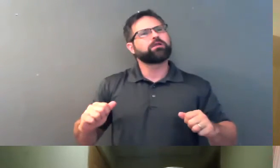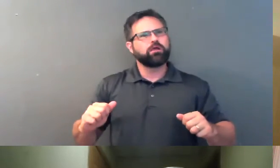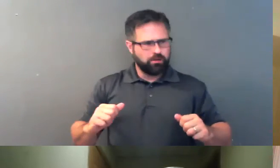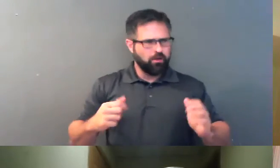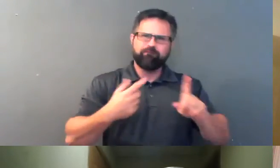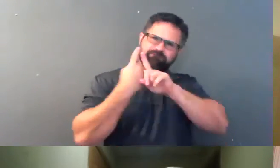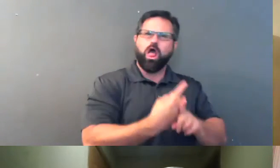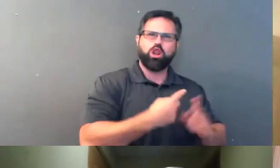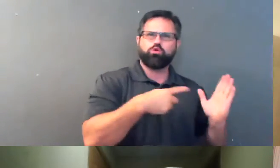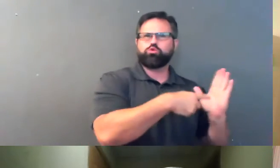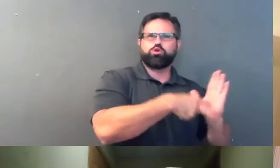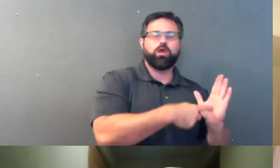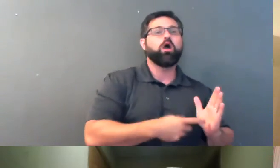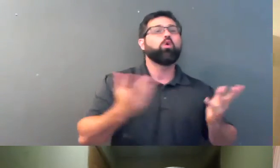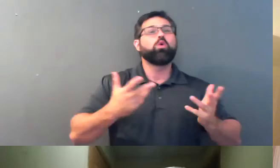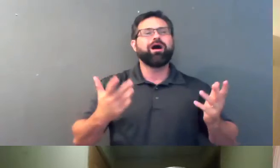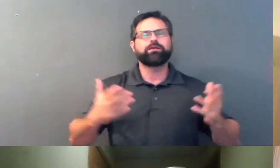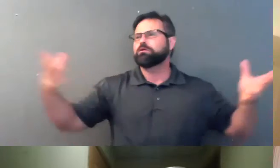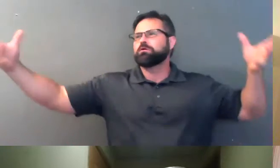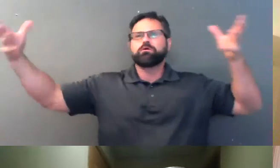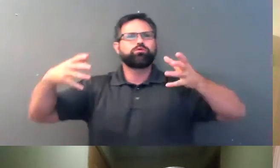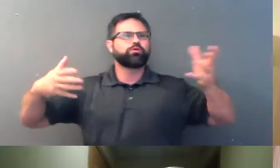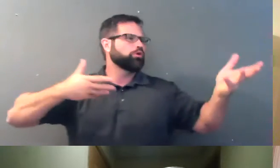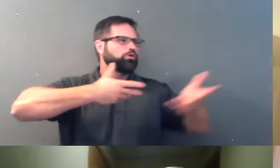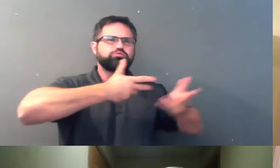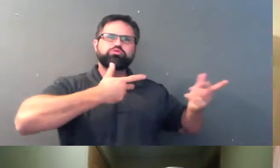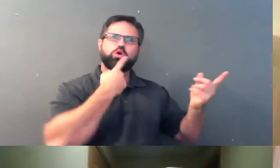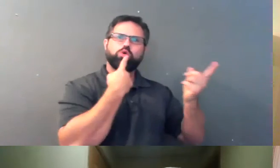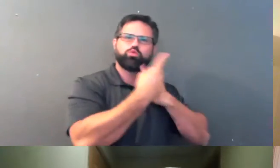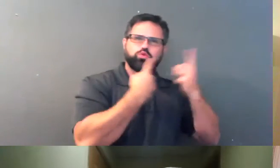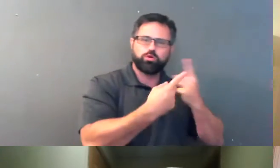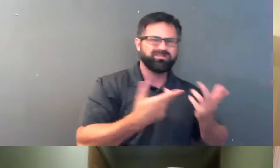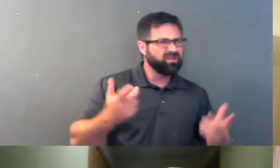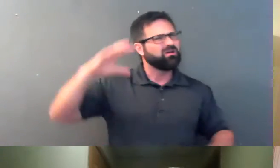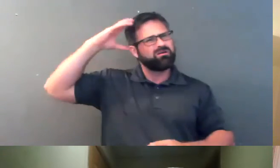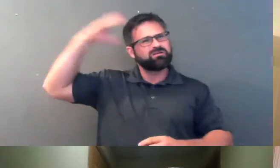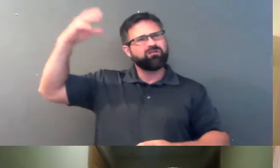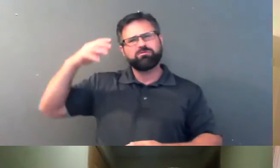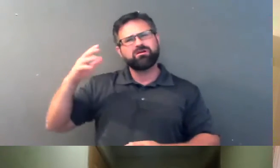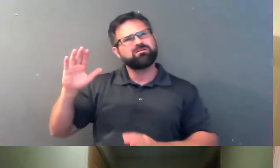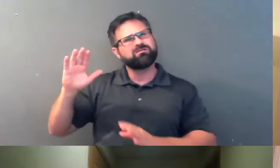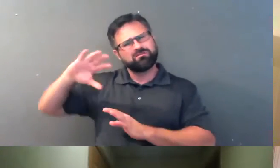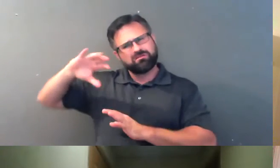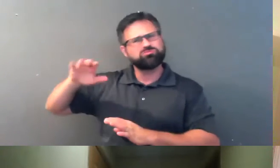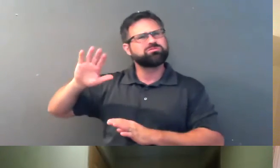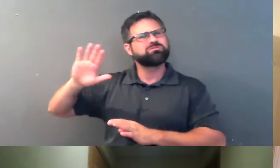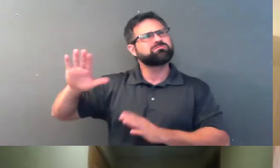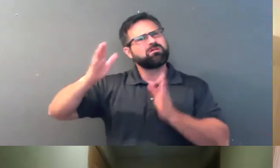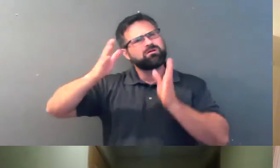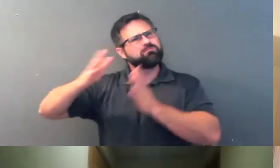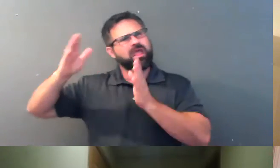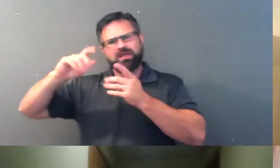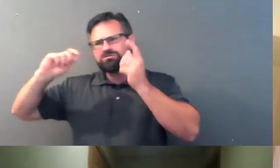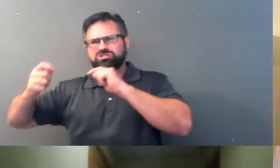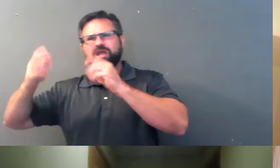meaningful consultation in national plans to try and change and adapt.